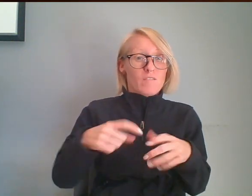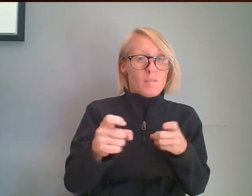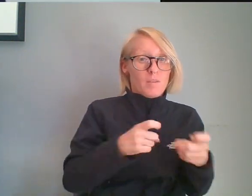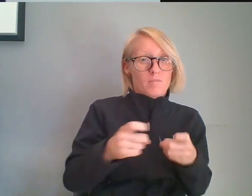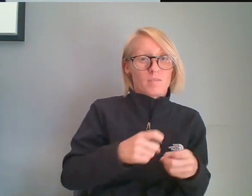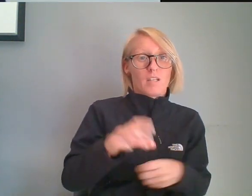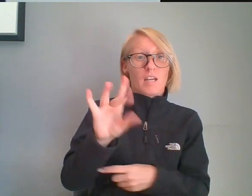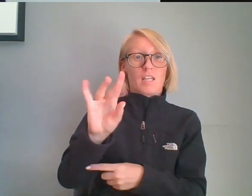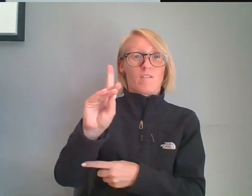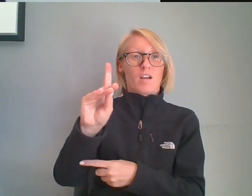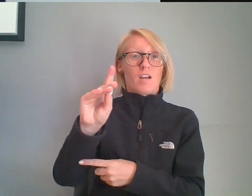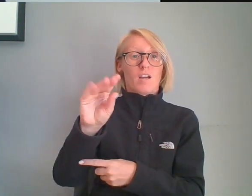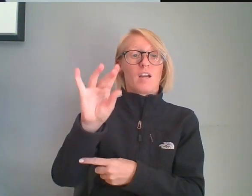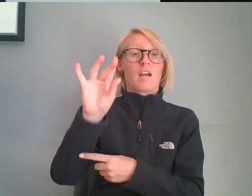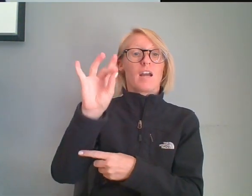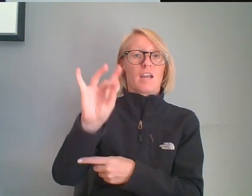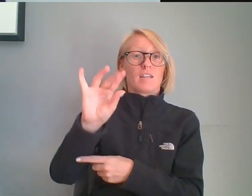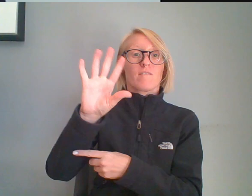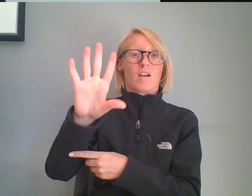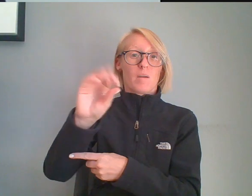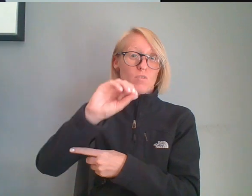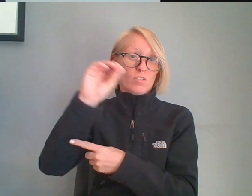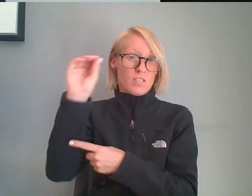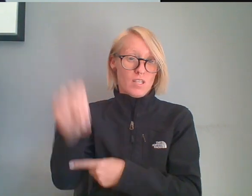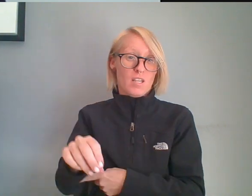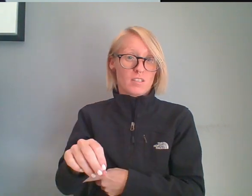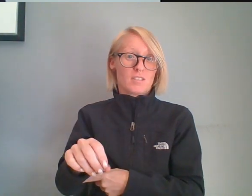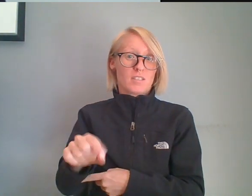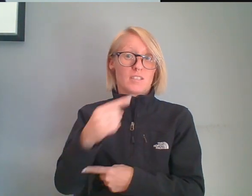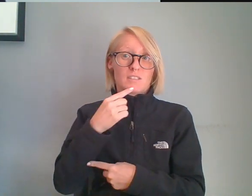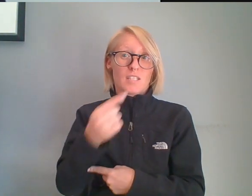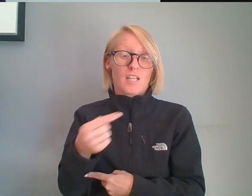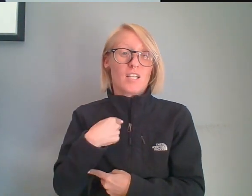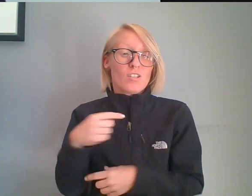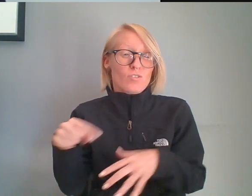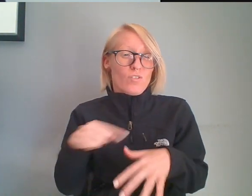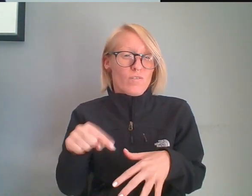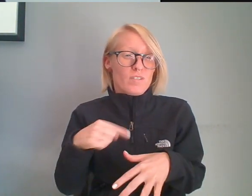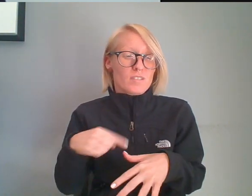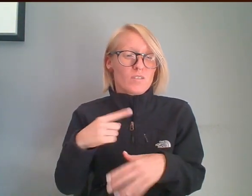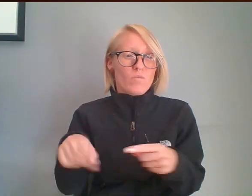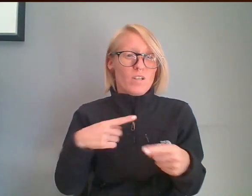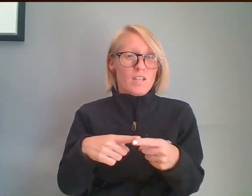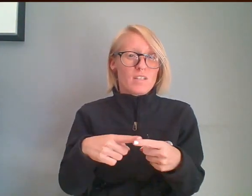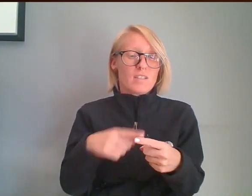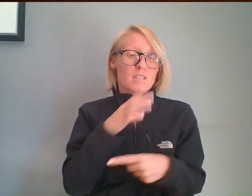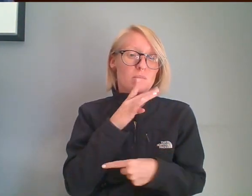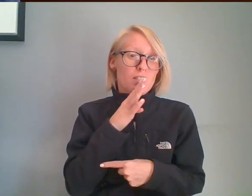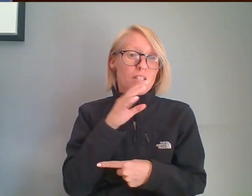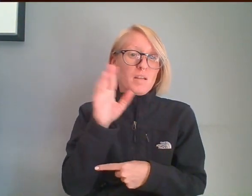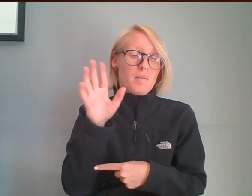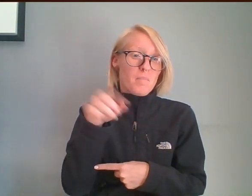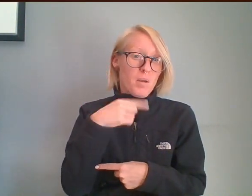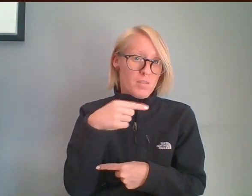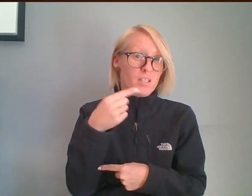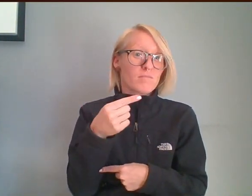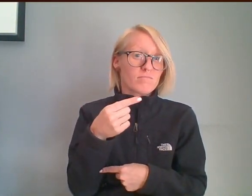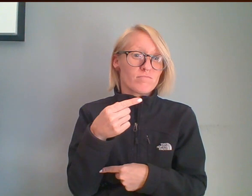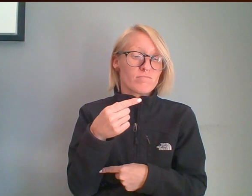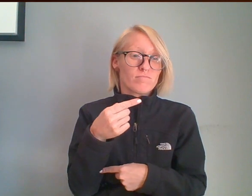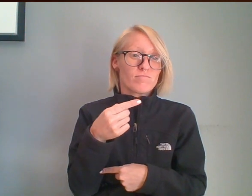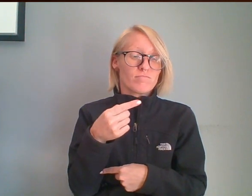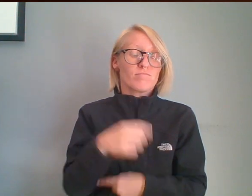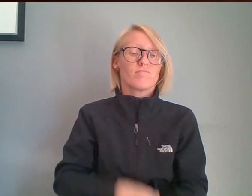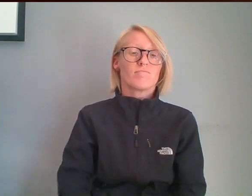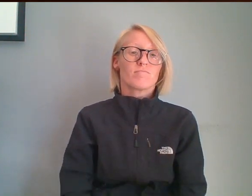85% of people tell us that they're nervous when speaking in public. And I think the other 15% are lying. Okay? We could create a situation